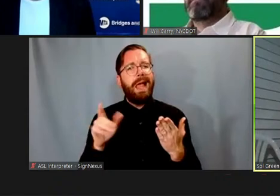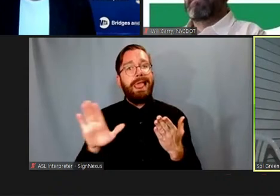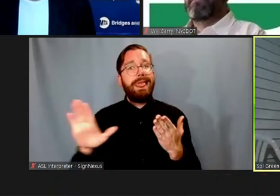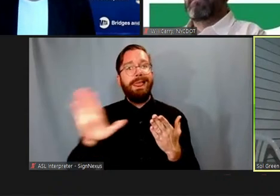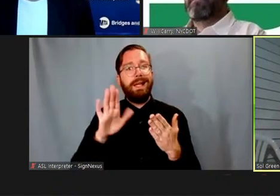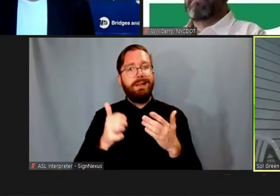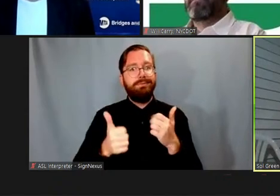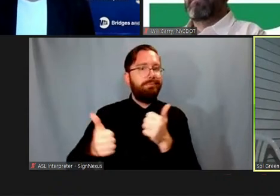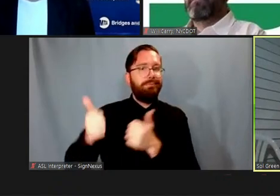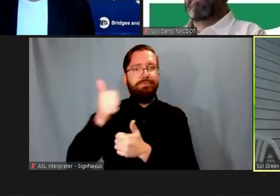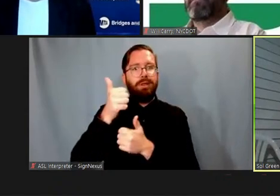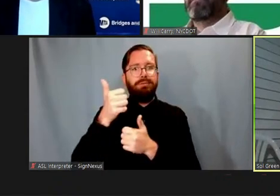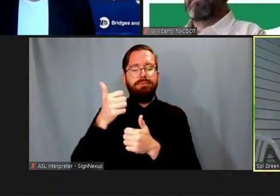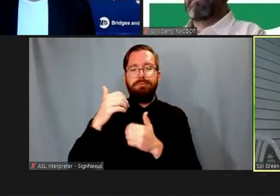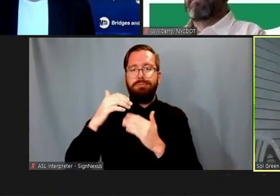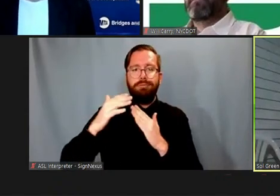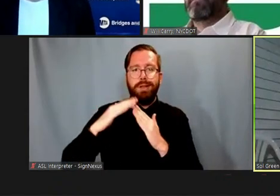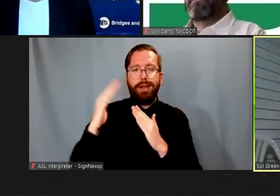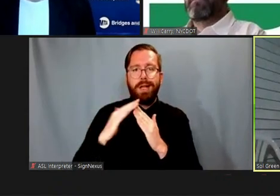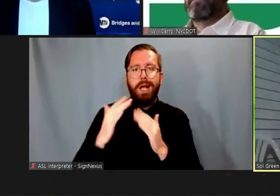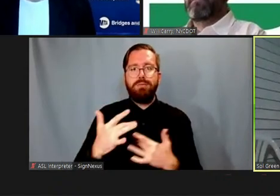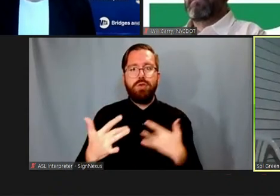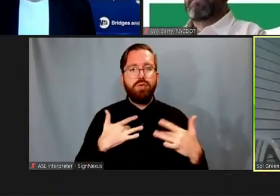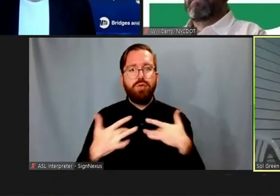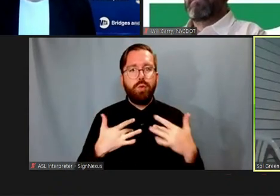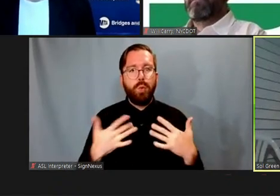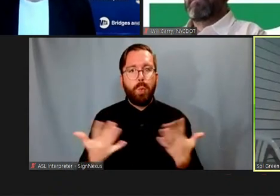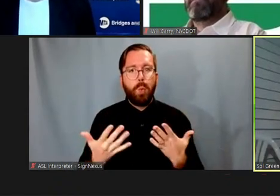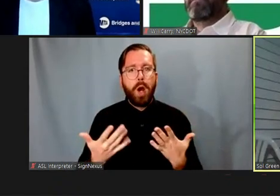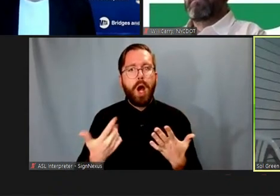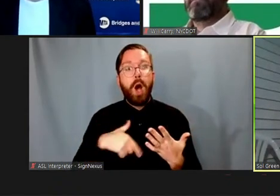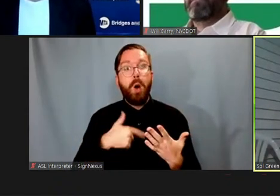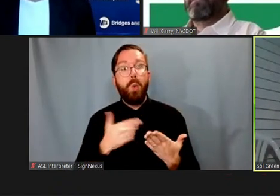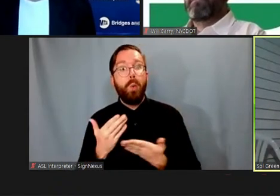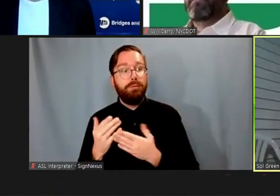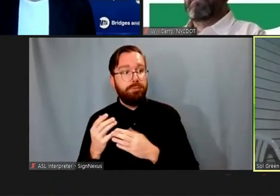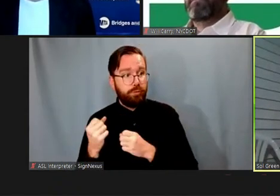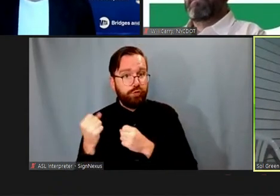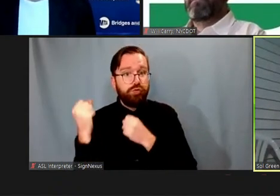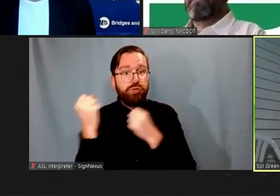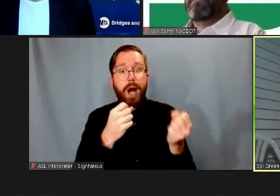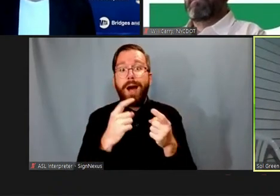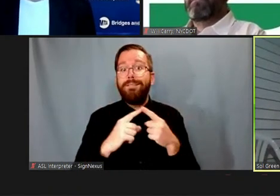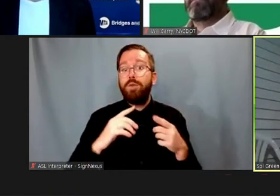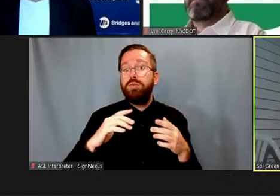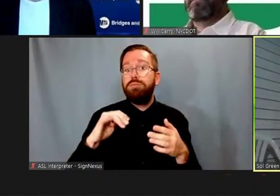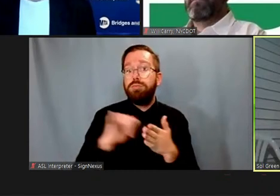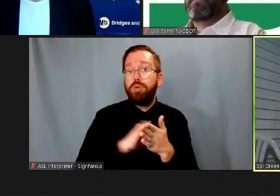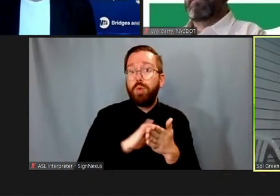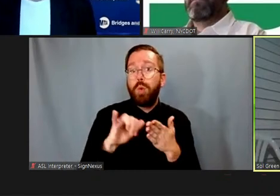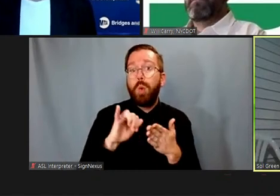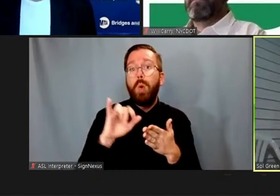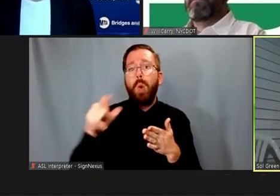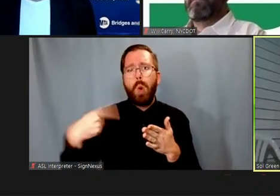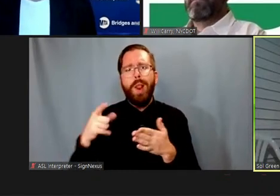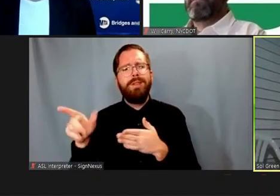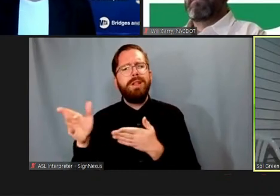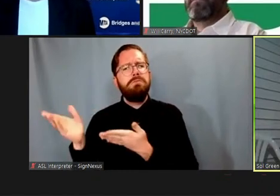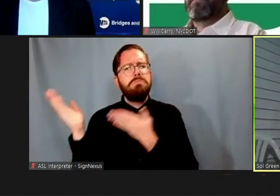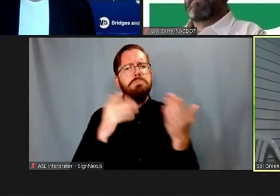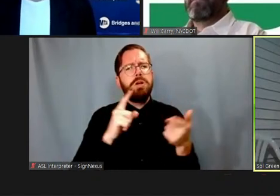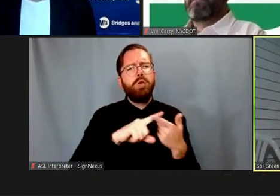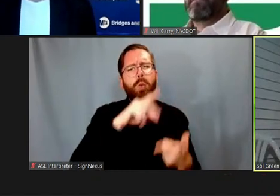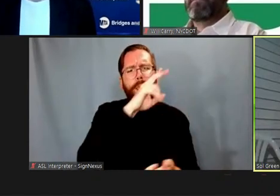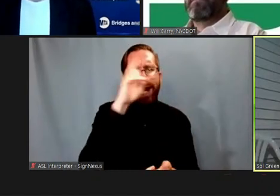where where we come into the city is not we're not there to park we're just taking people to hospitals dropping them off and picking them